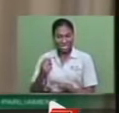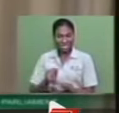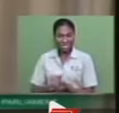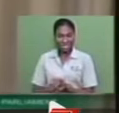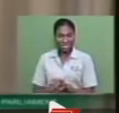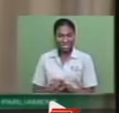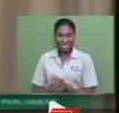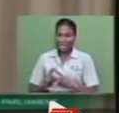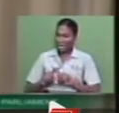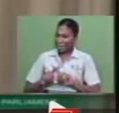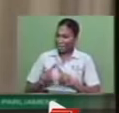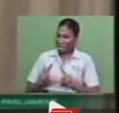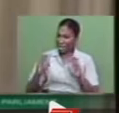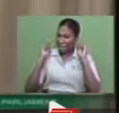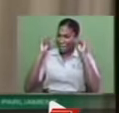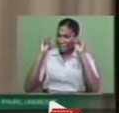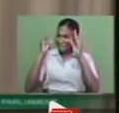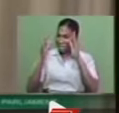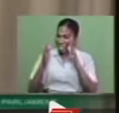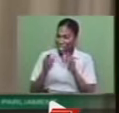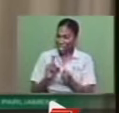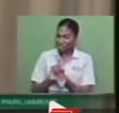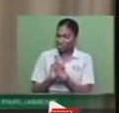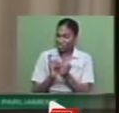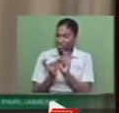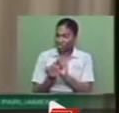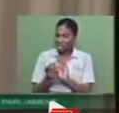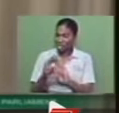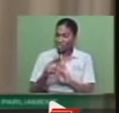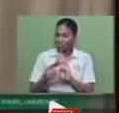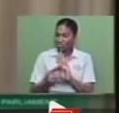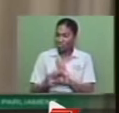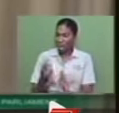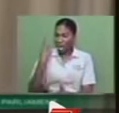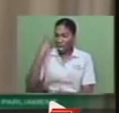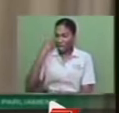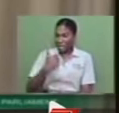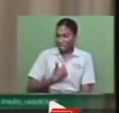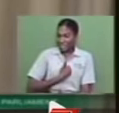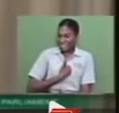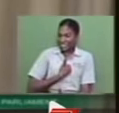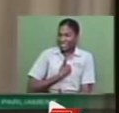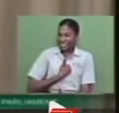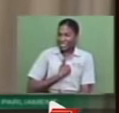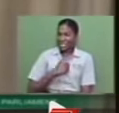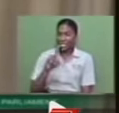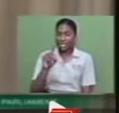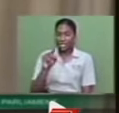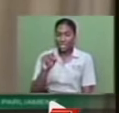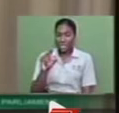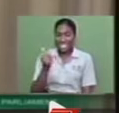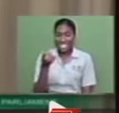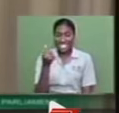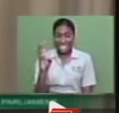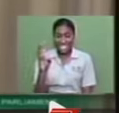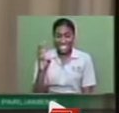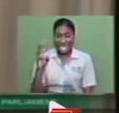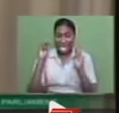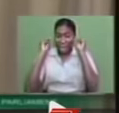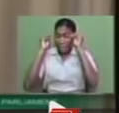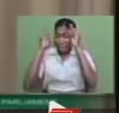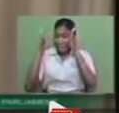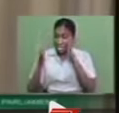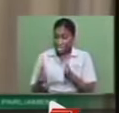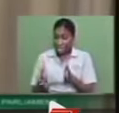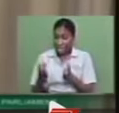the rules. In 2016, the Minister of Finance amended the Income Tax Act